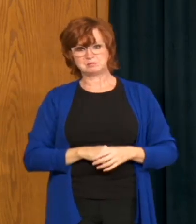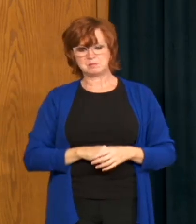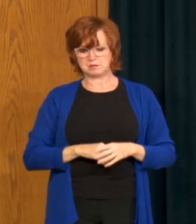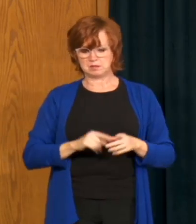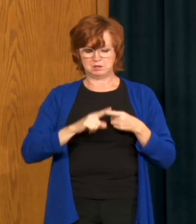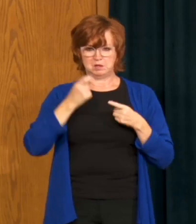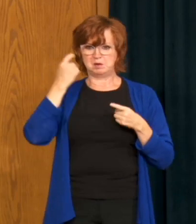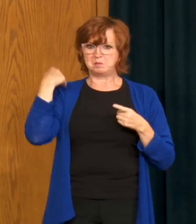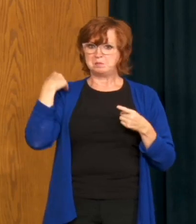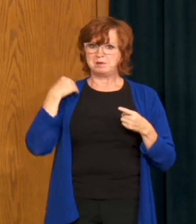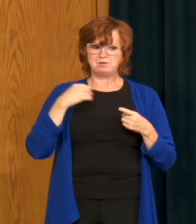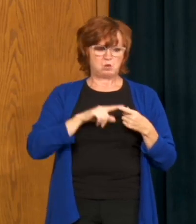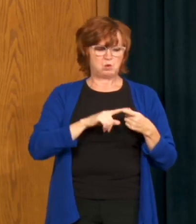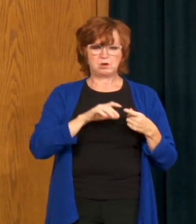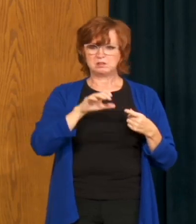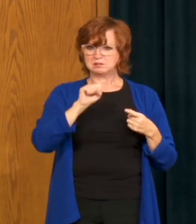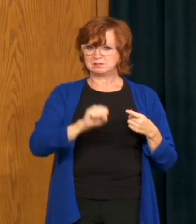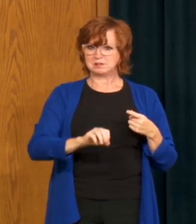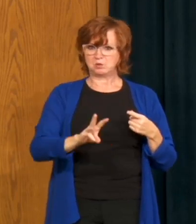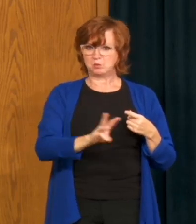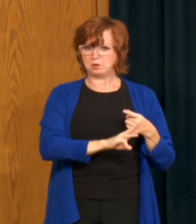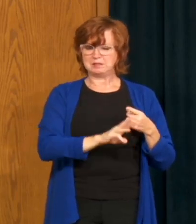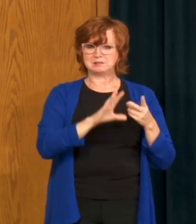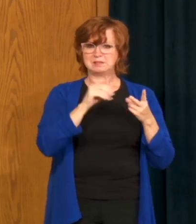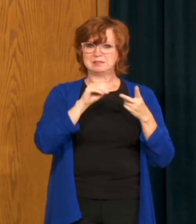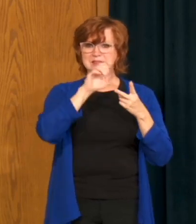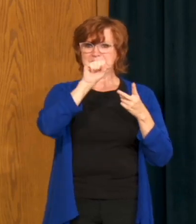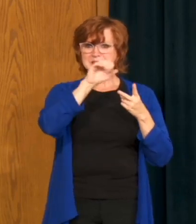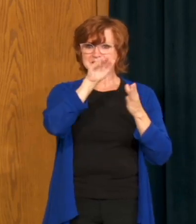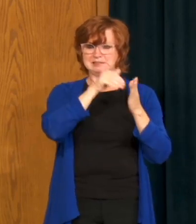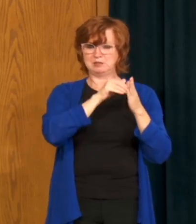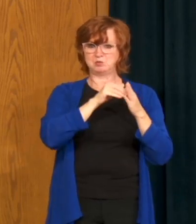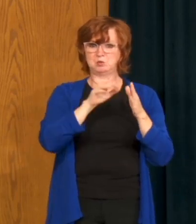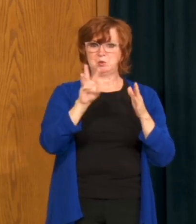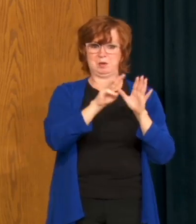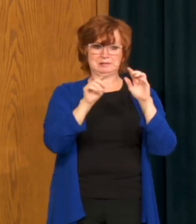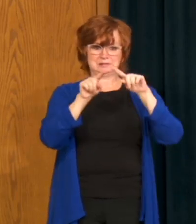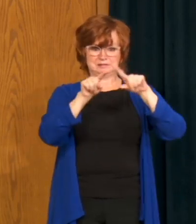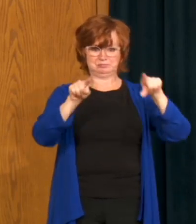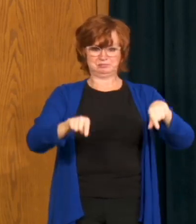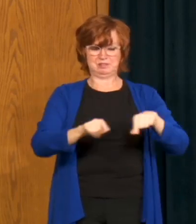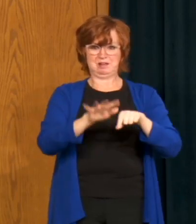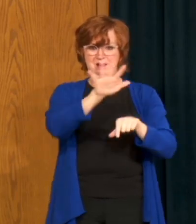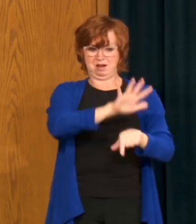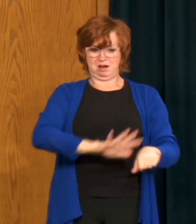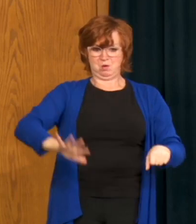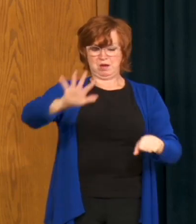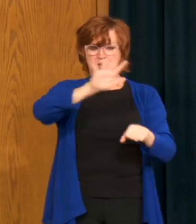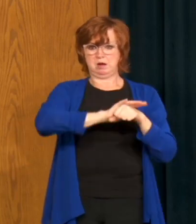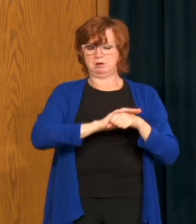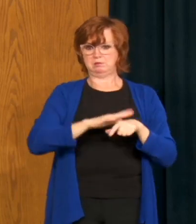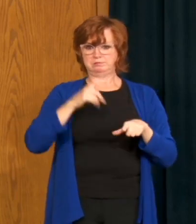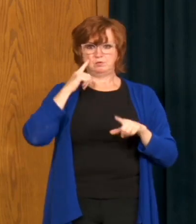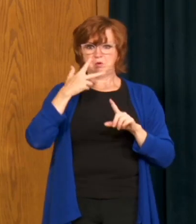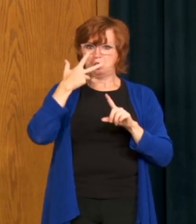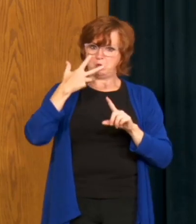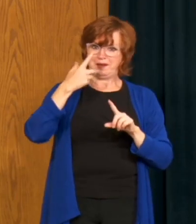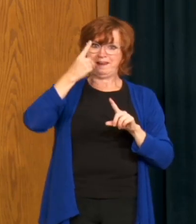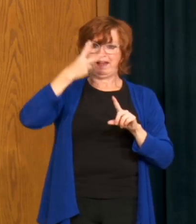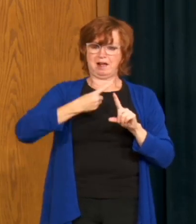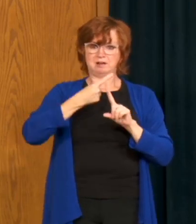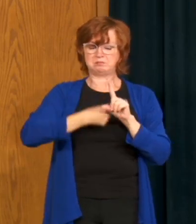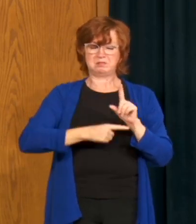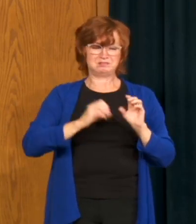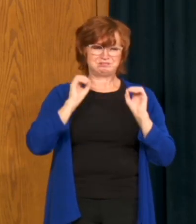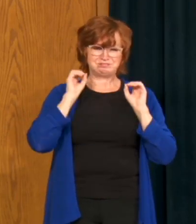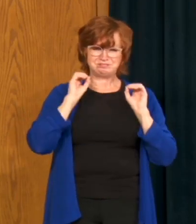had hardly any cases for 3.5 months. Now they've seen a bit of a spike, primarily in communal